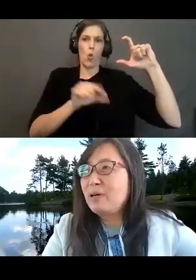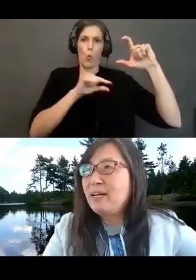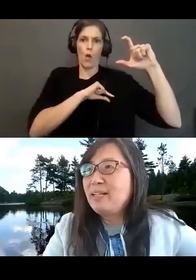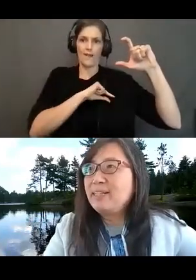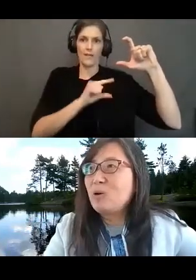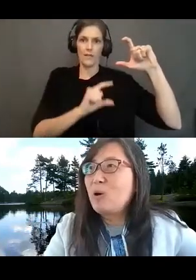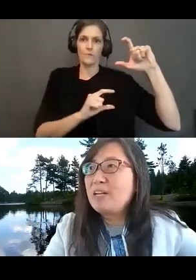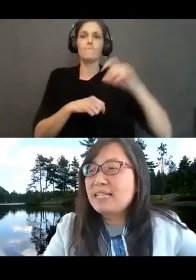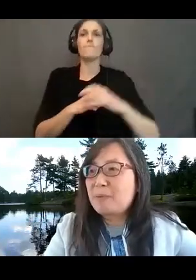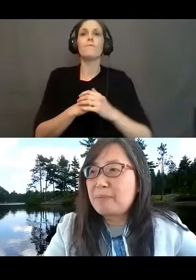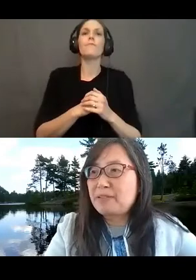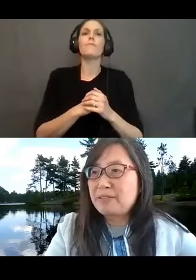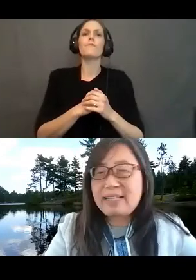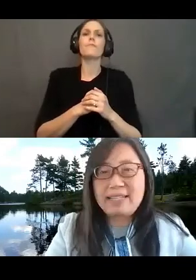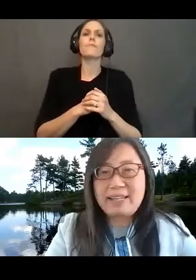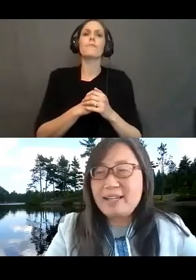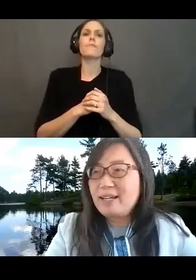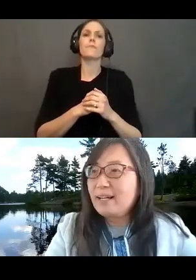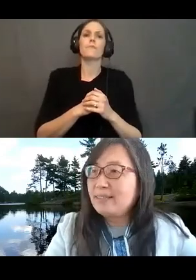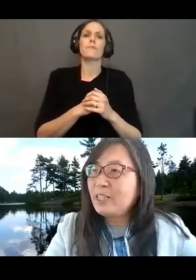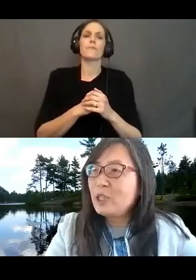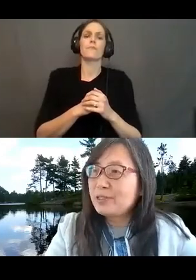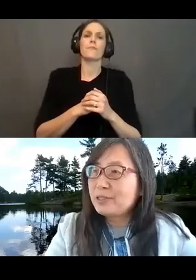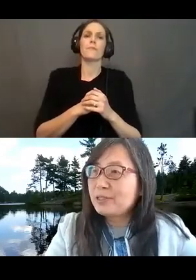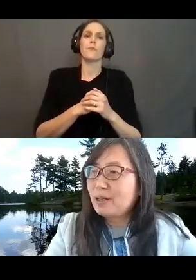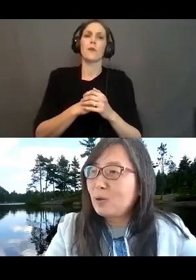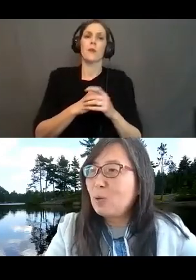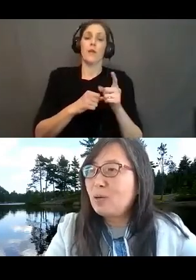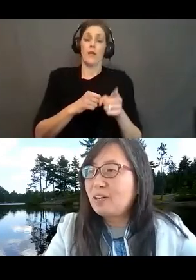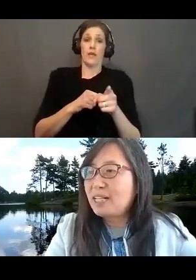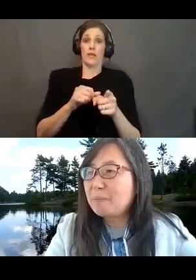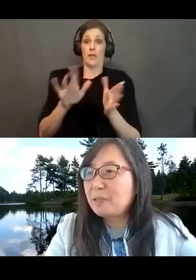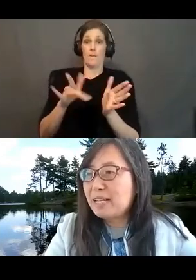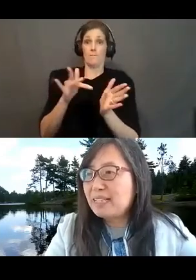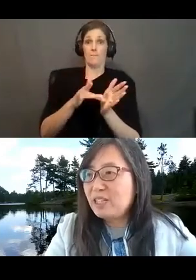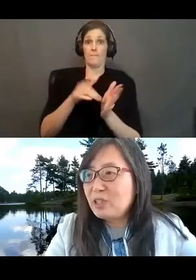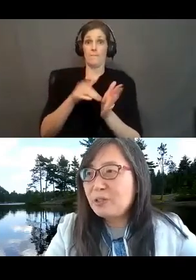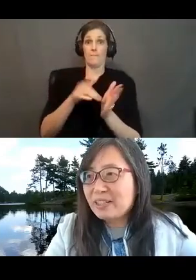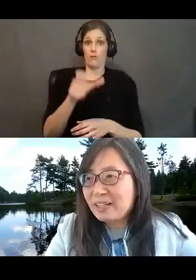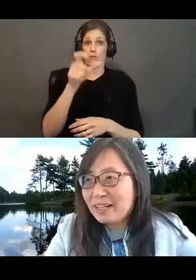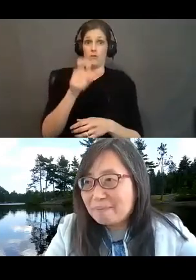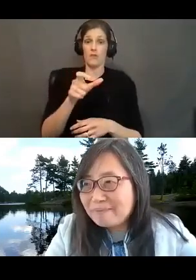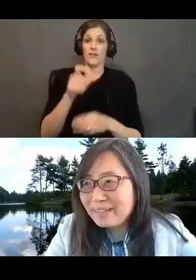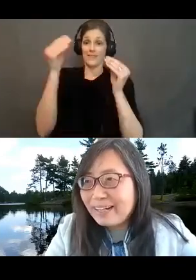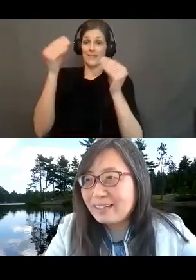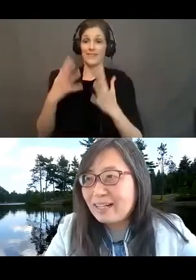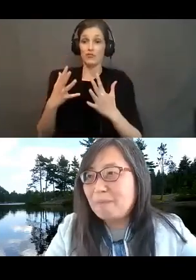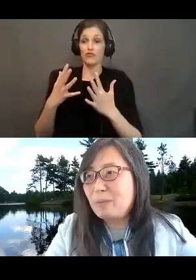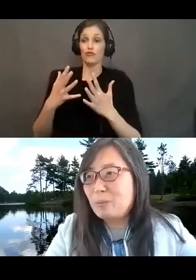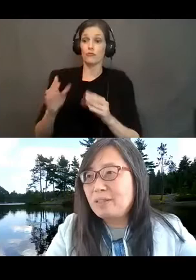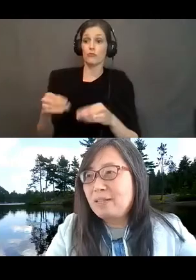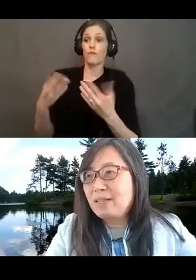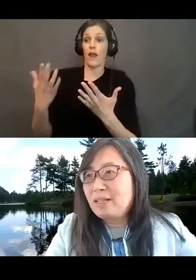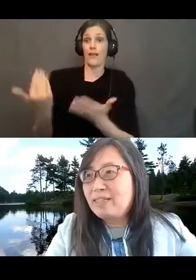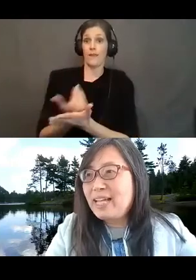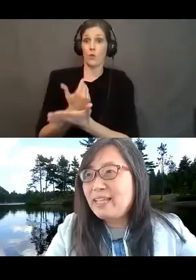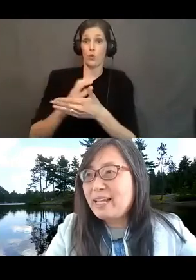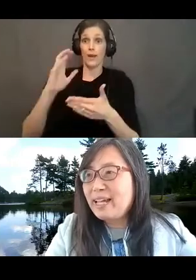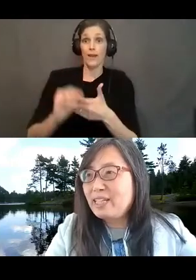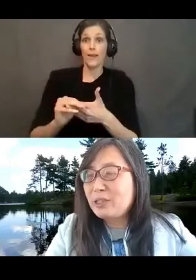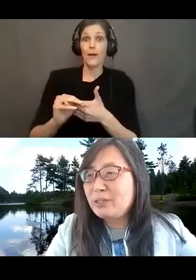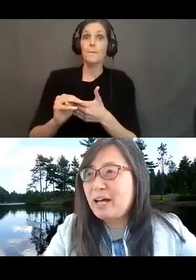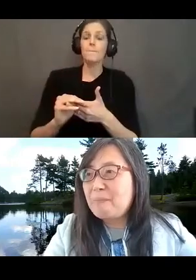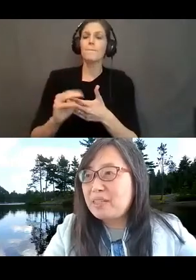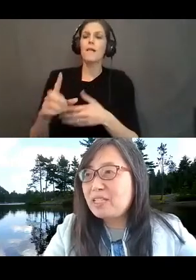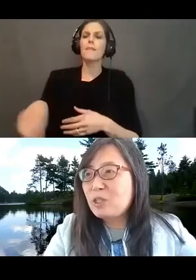in a quasi-experimental study, teachers who are implementing a new curriculum, they